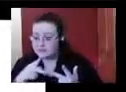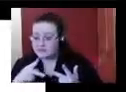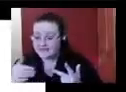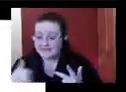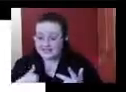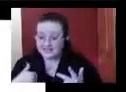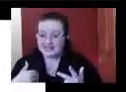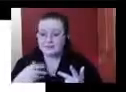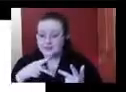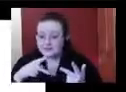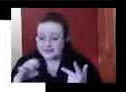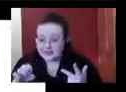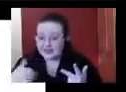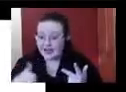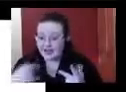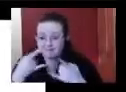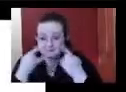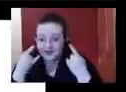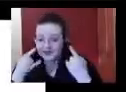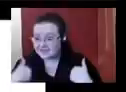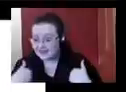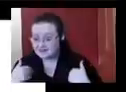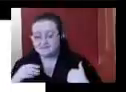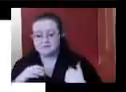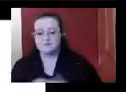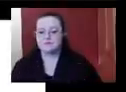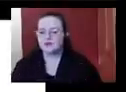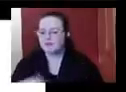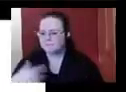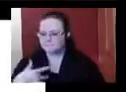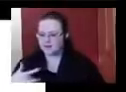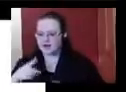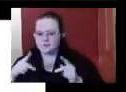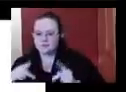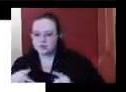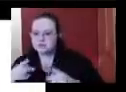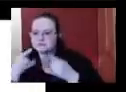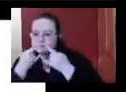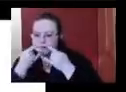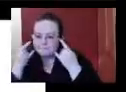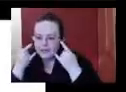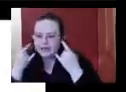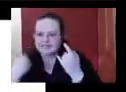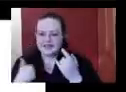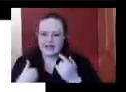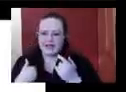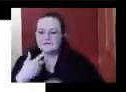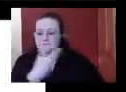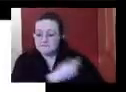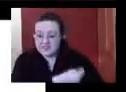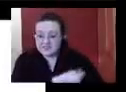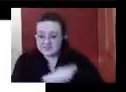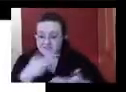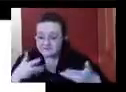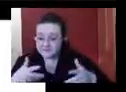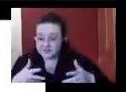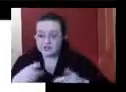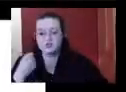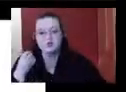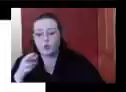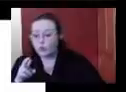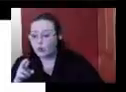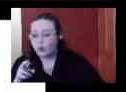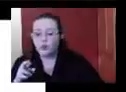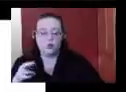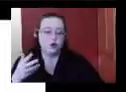Generally speaking, someone who's fully vaccinated or considered to have immunity does not have to isolate after a high